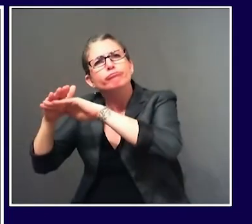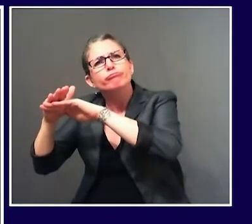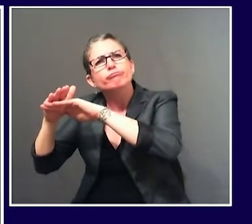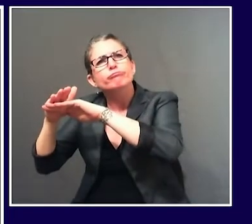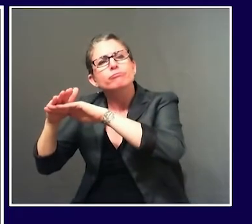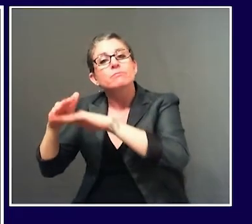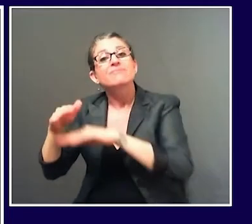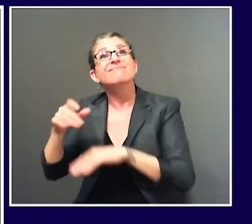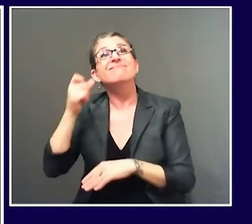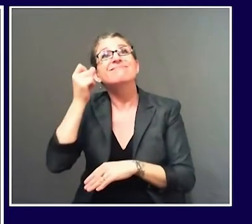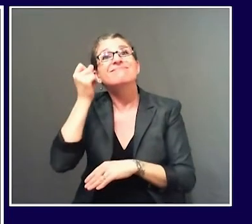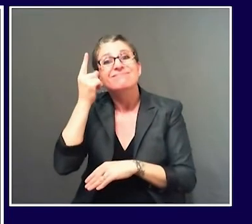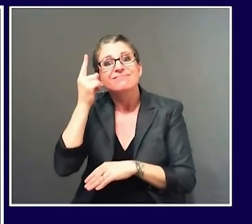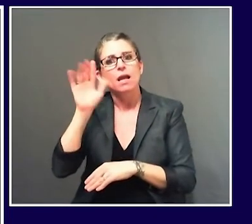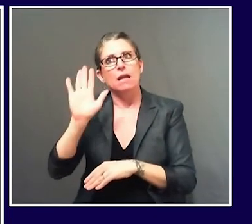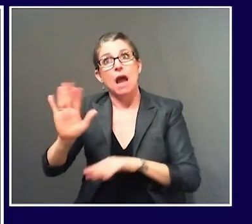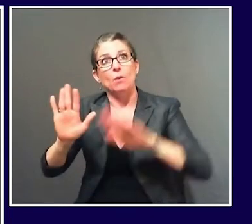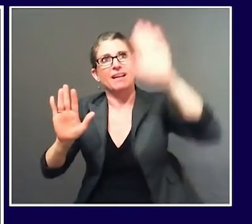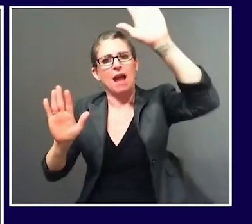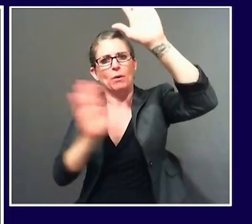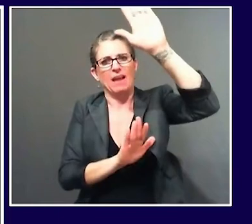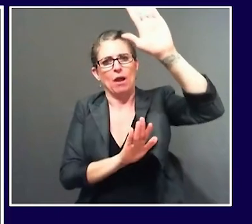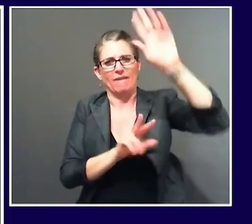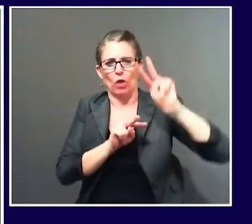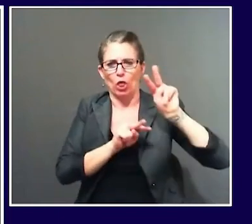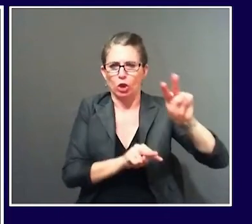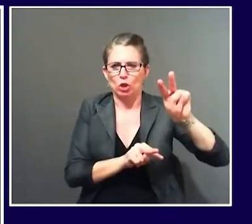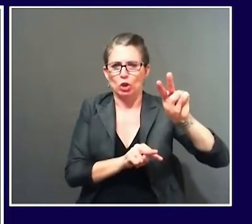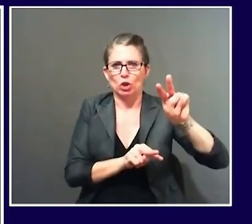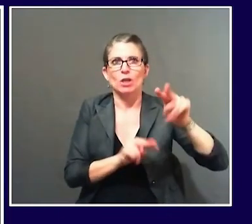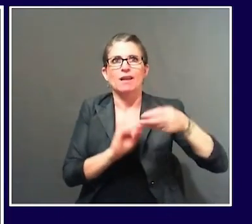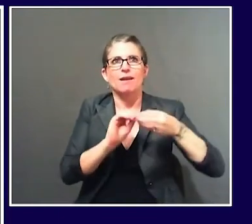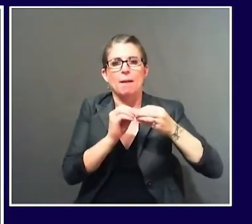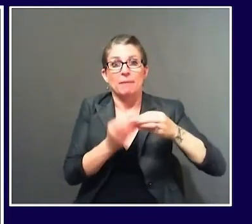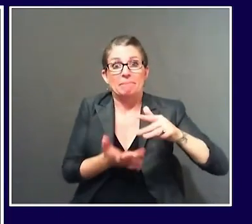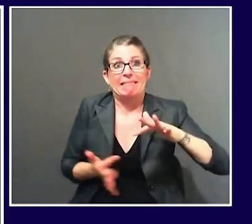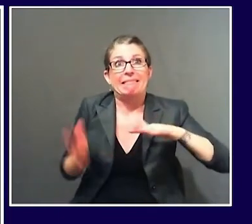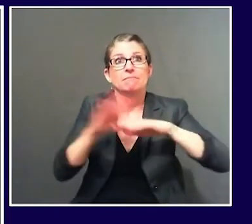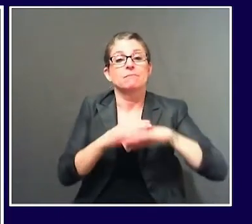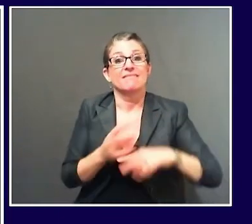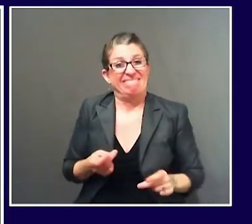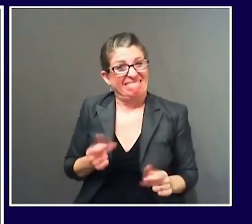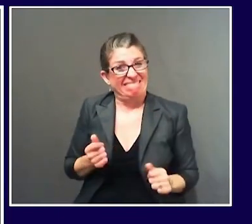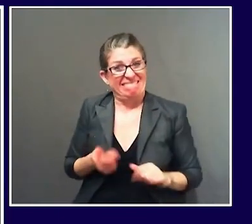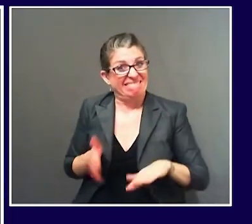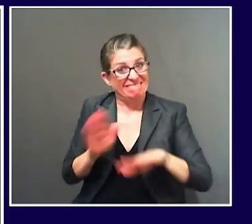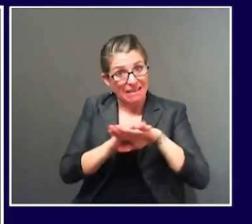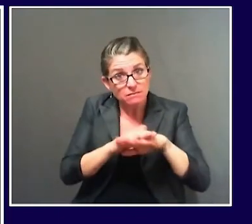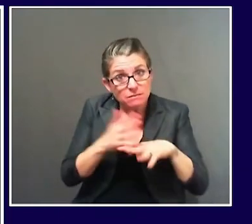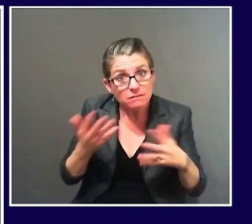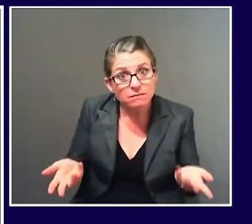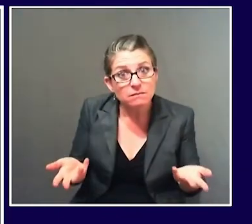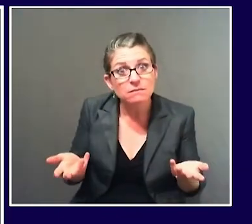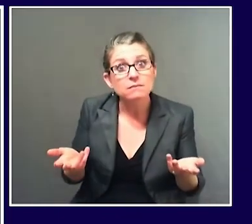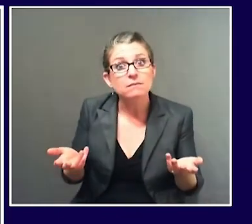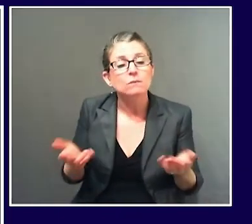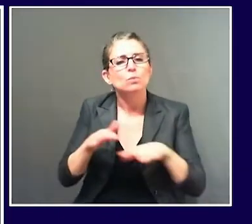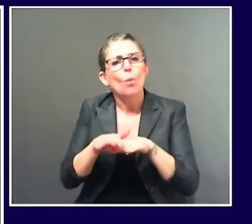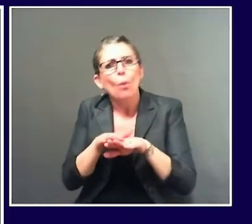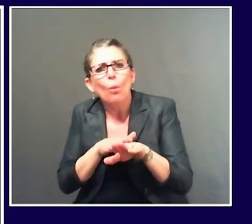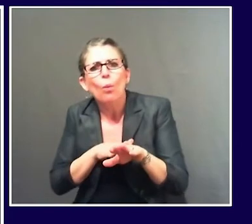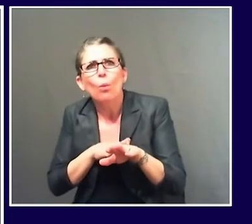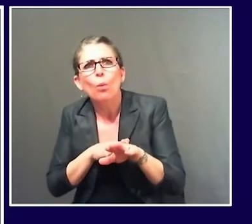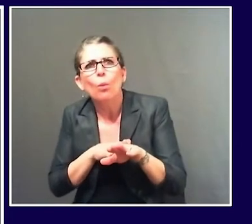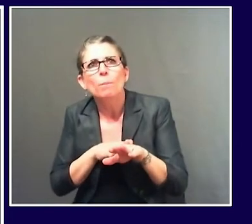which for those 3 counties, significantly higher than every other part of the state. Even adjusting for population,